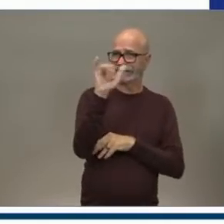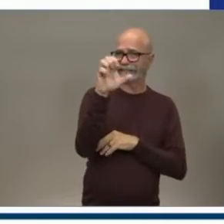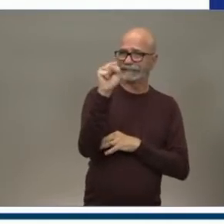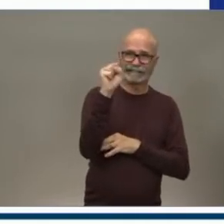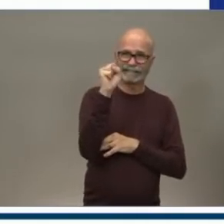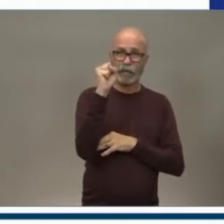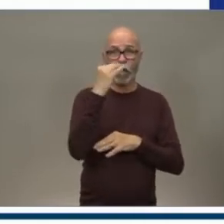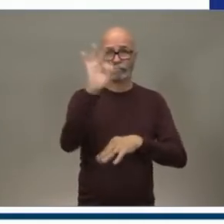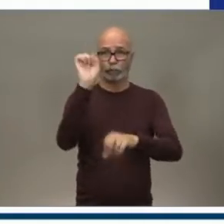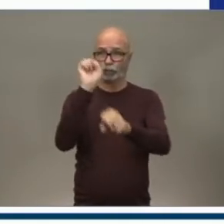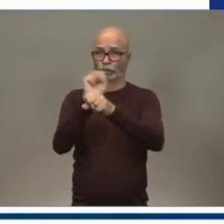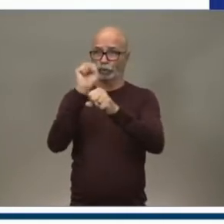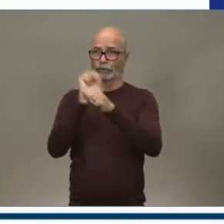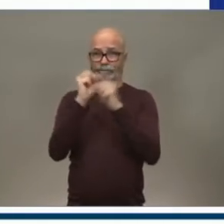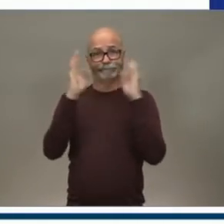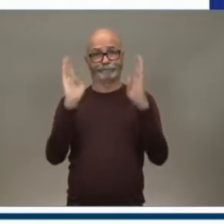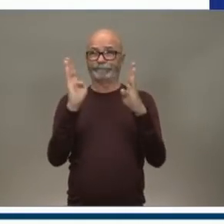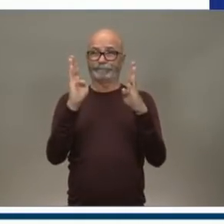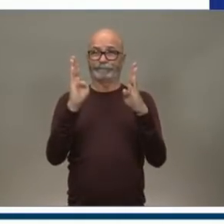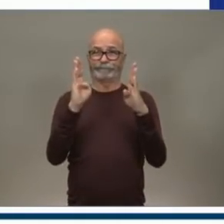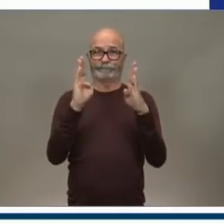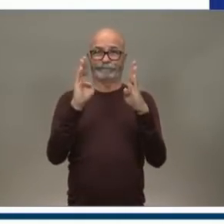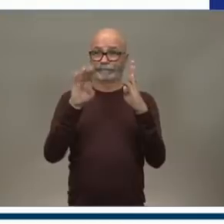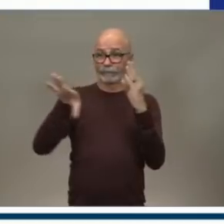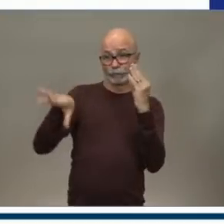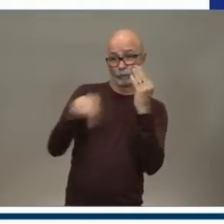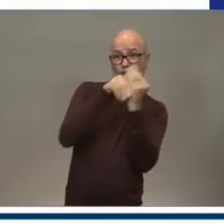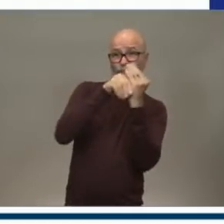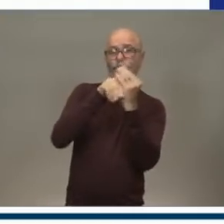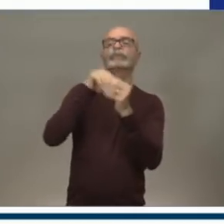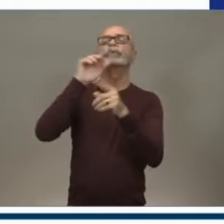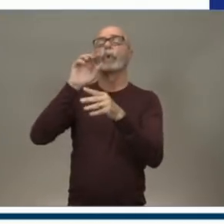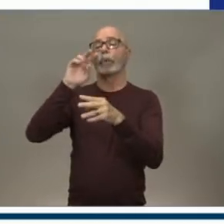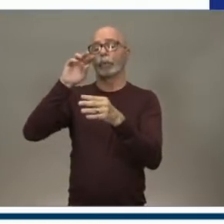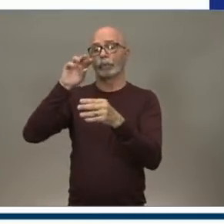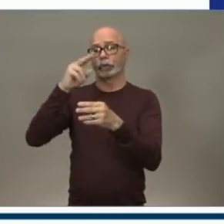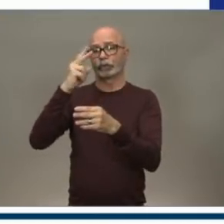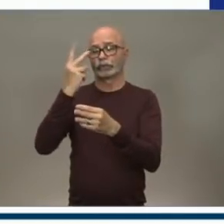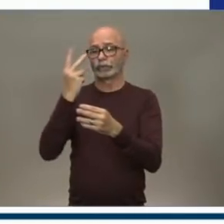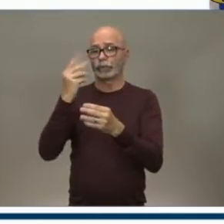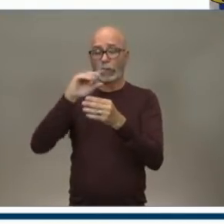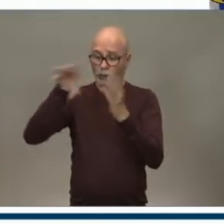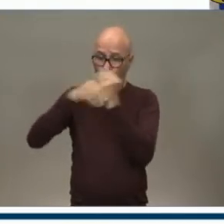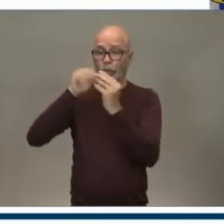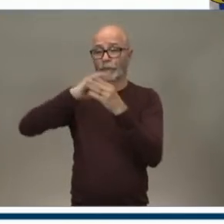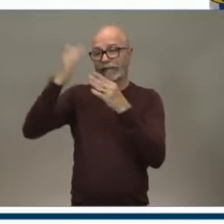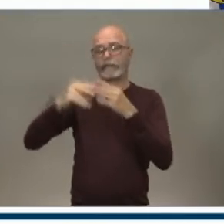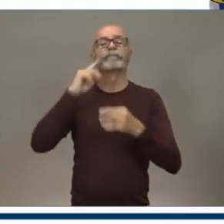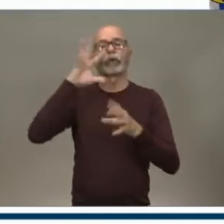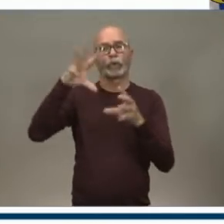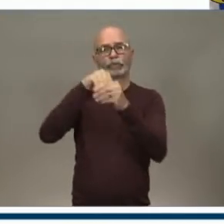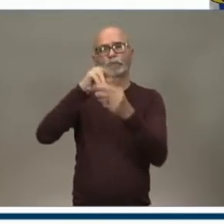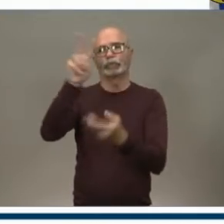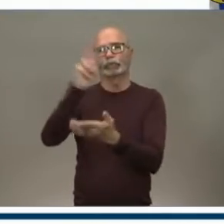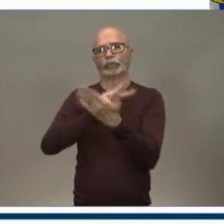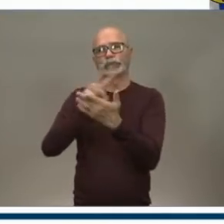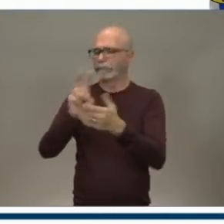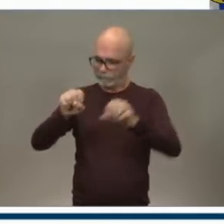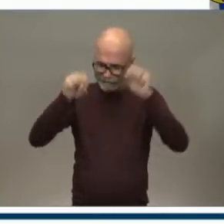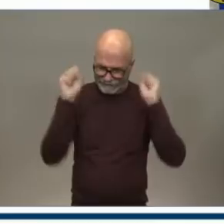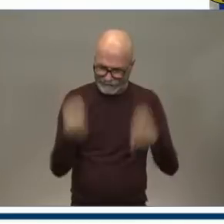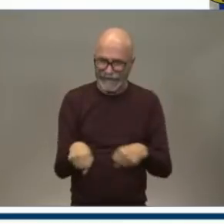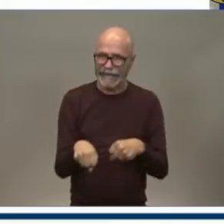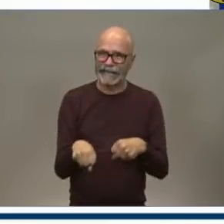That would be, and it's being administered through the national government, but that is, every Nova Scotian would be eligible for that. Go ahead with your follow-up, Mike. Dr.